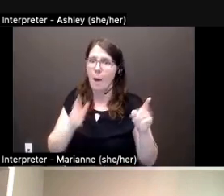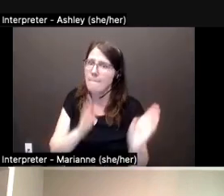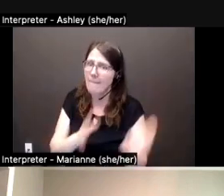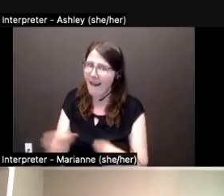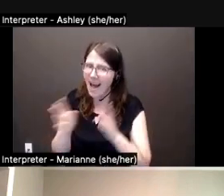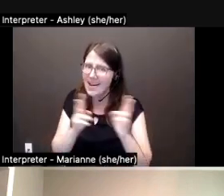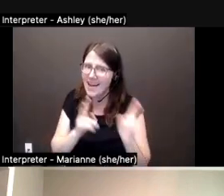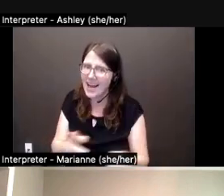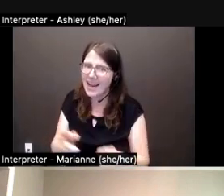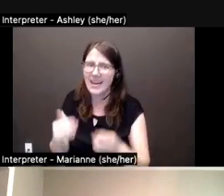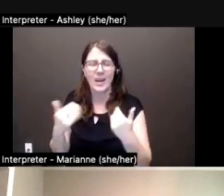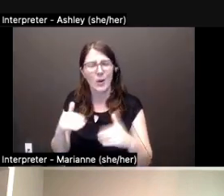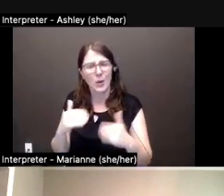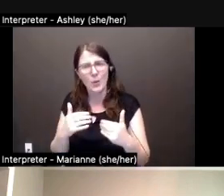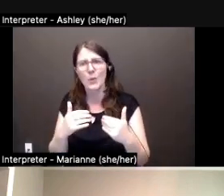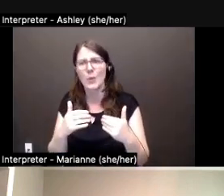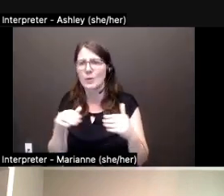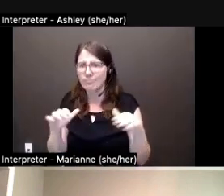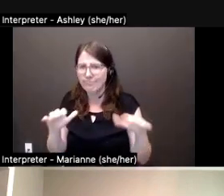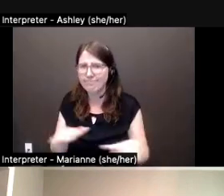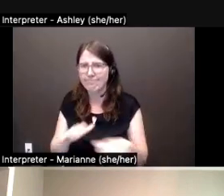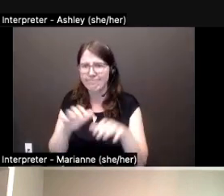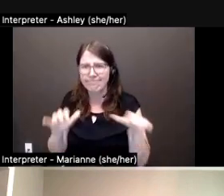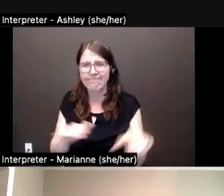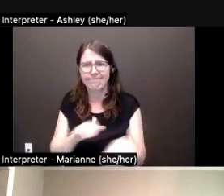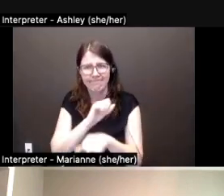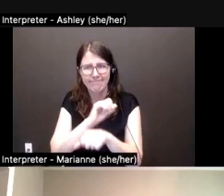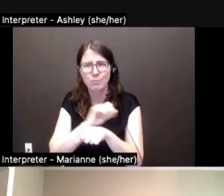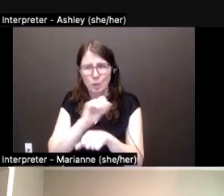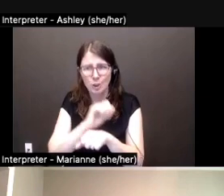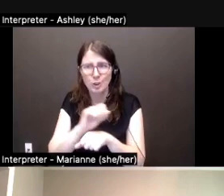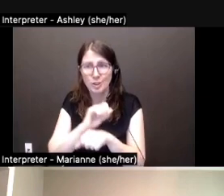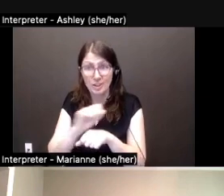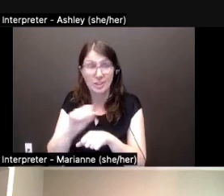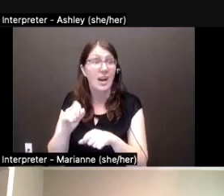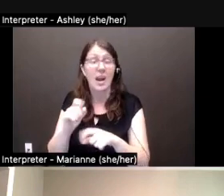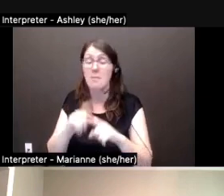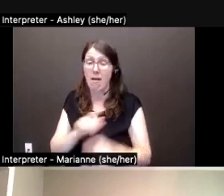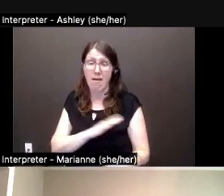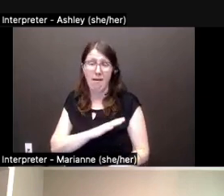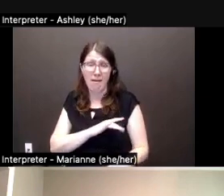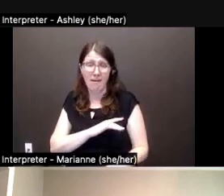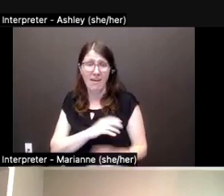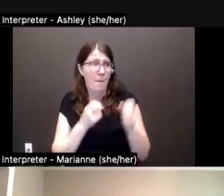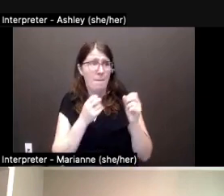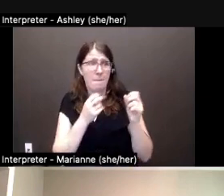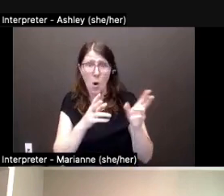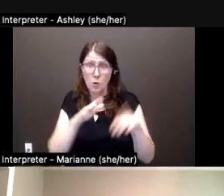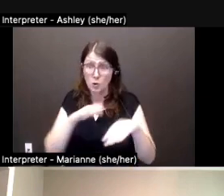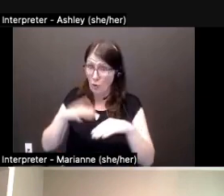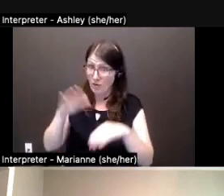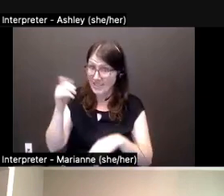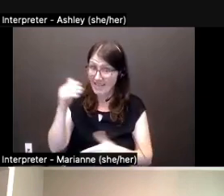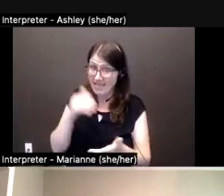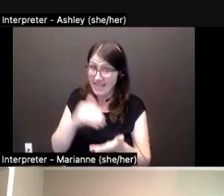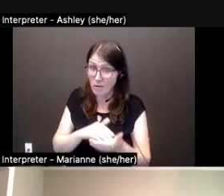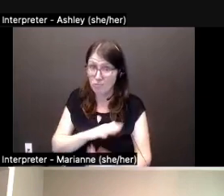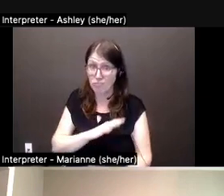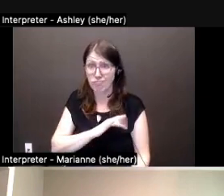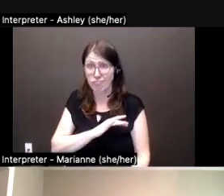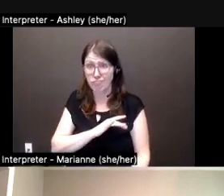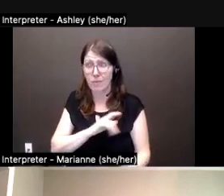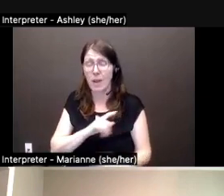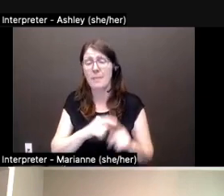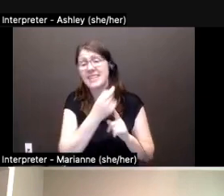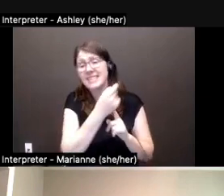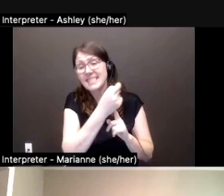100 likes, which is pretty big for TikTok. But then having to delete it and repost it, that was really